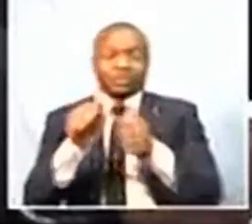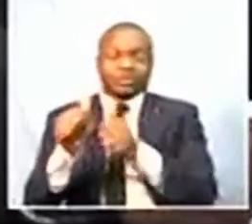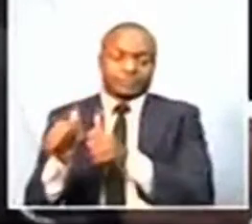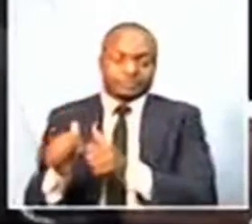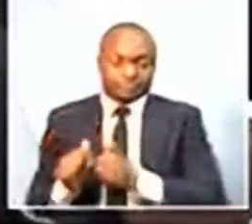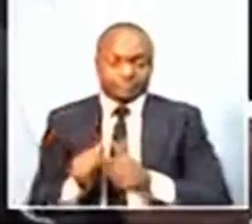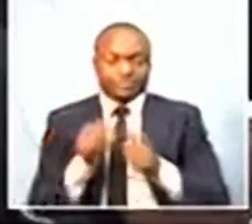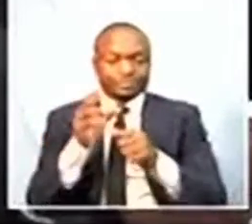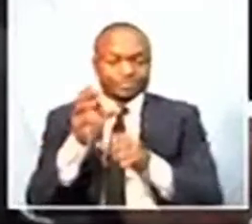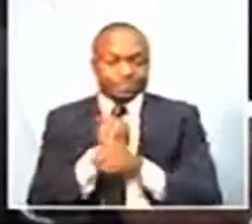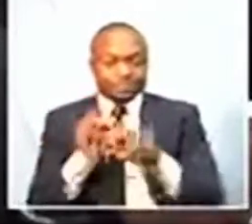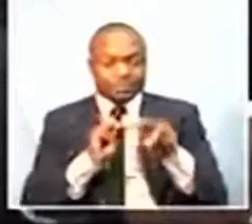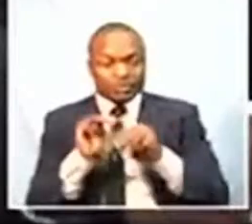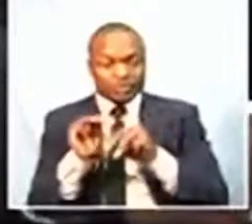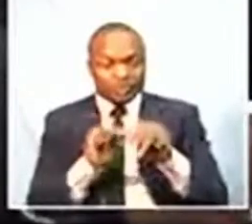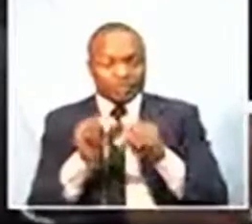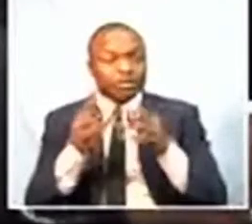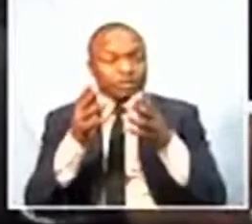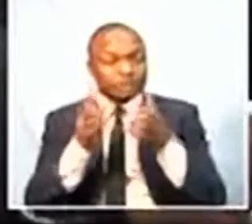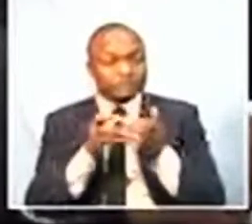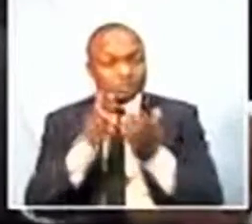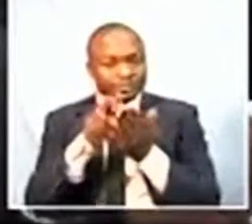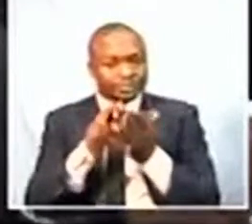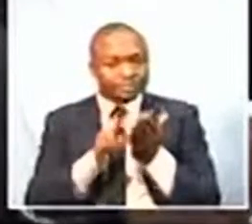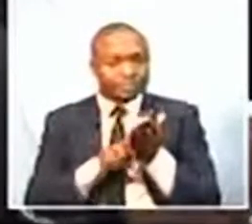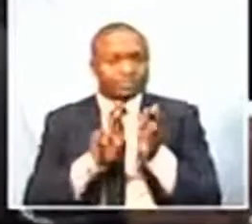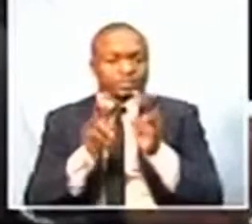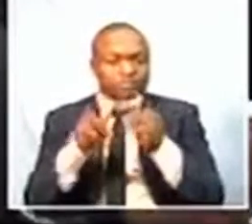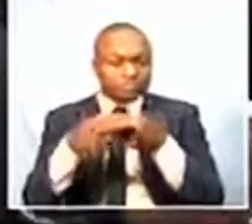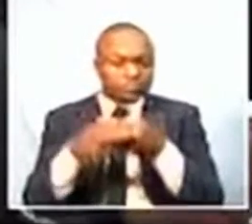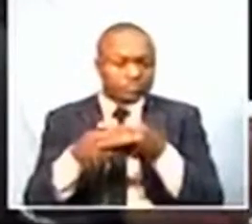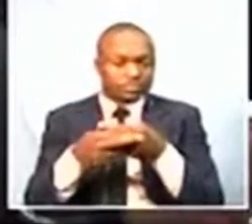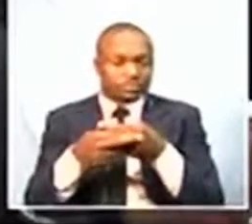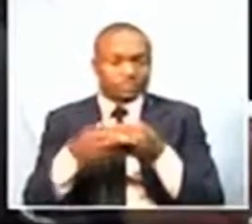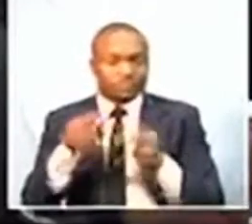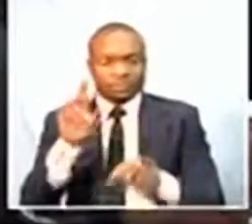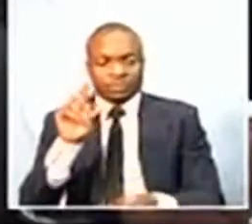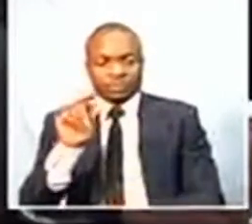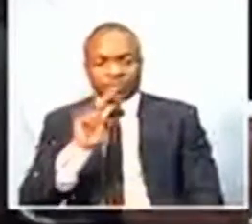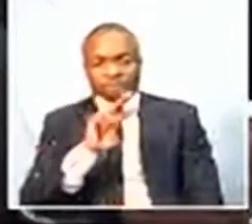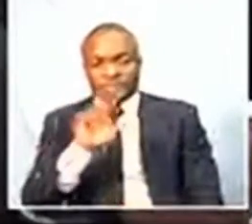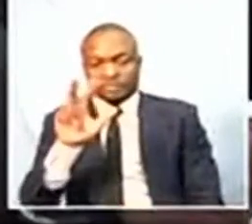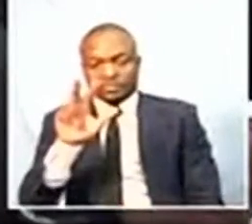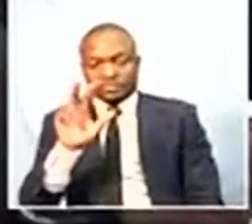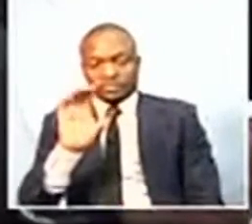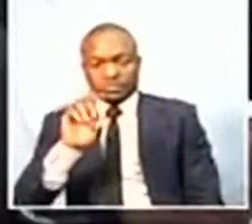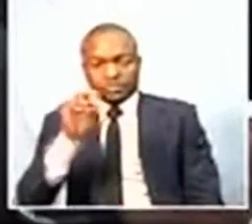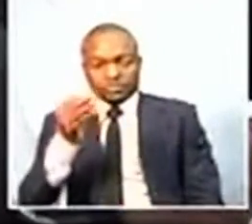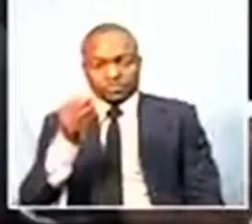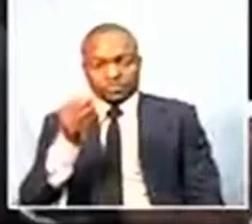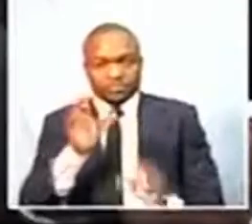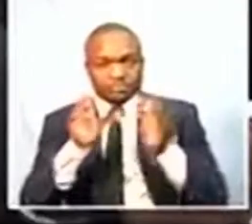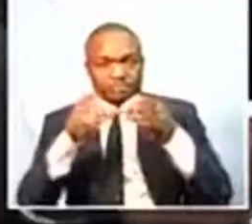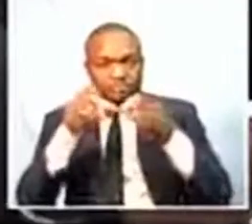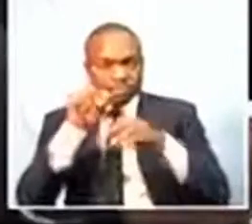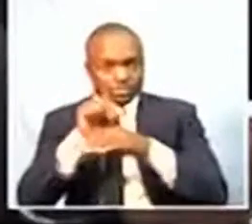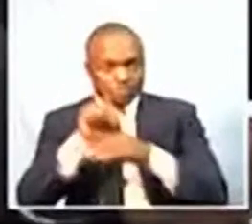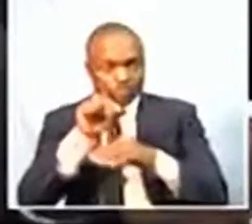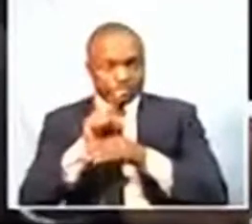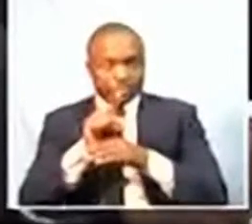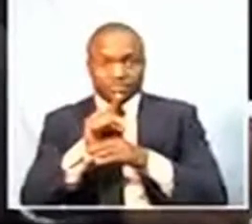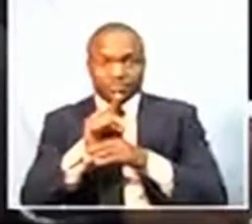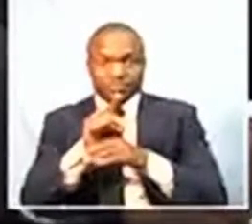taken. Management wishes to report that a reconciliation of the 2023 CDF community projects